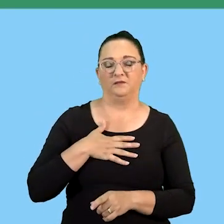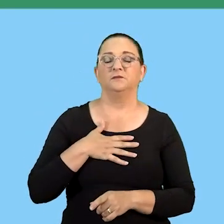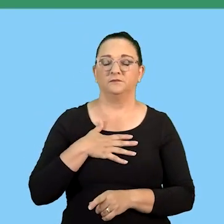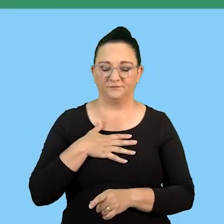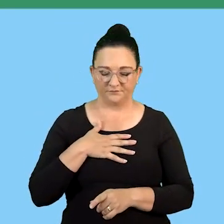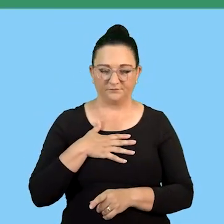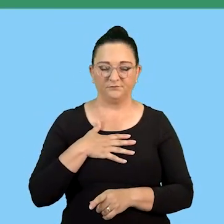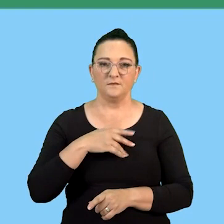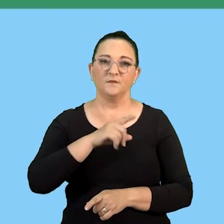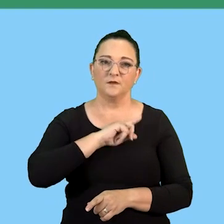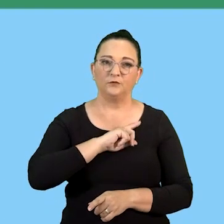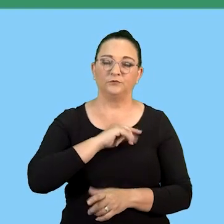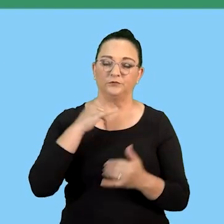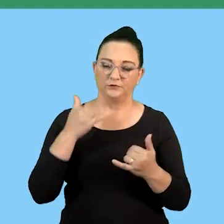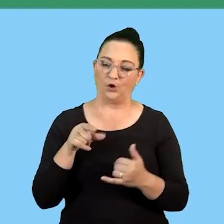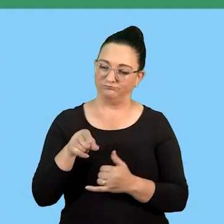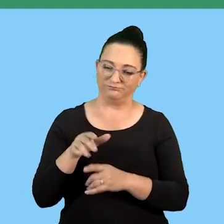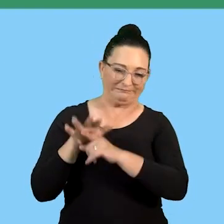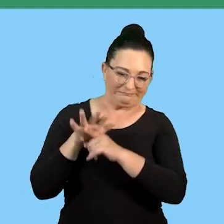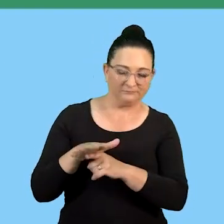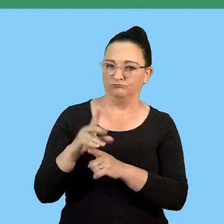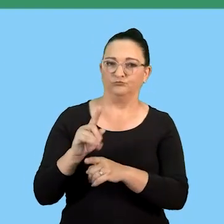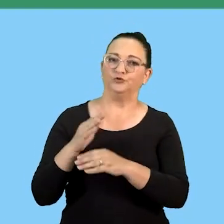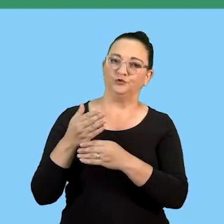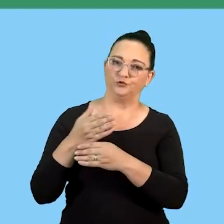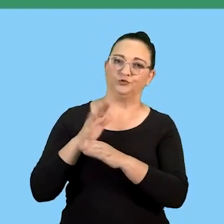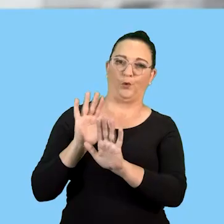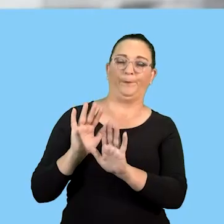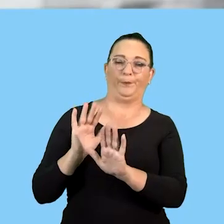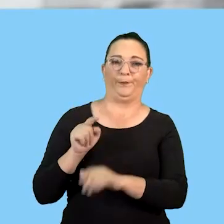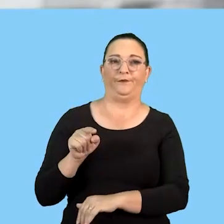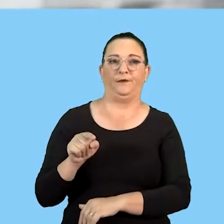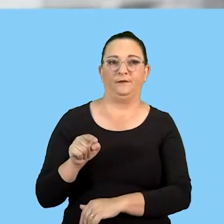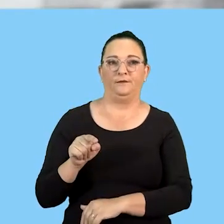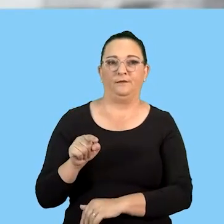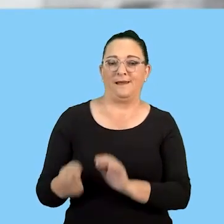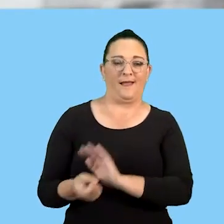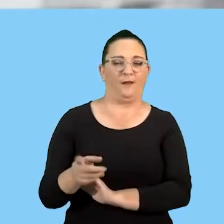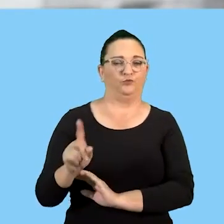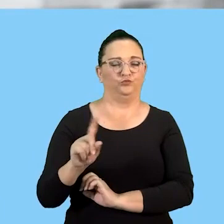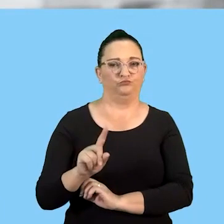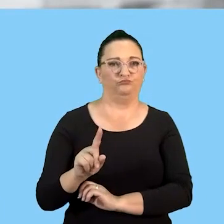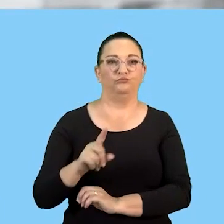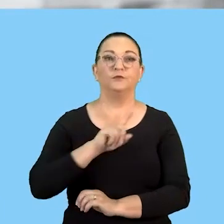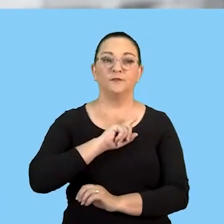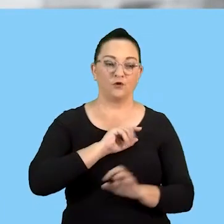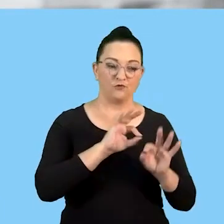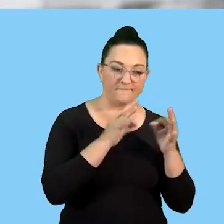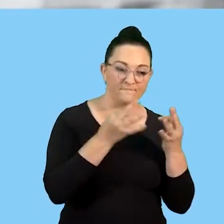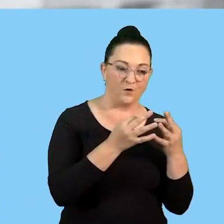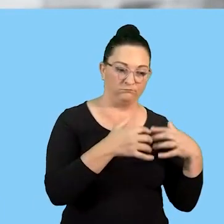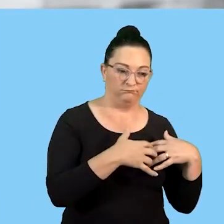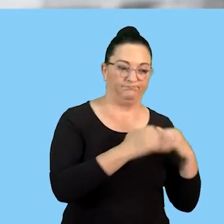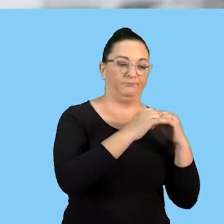So now, to try and stop that from happening, or to eradicate that from happening, workplace forums